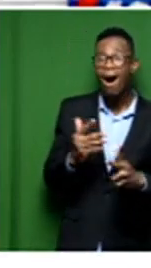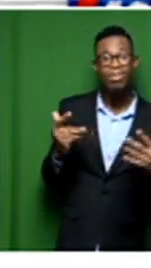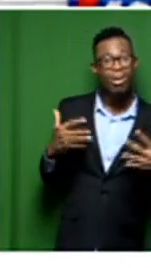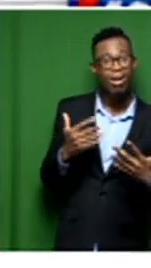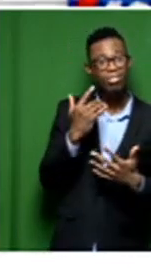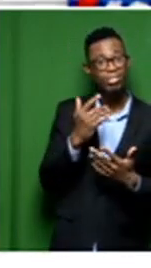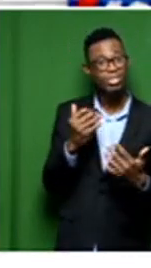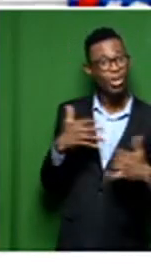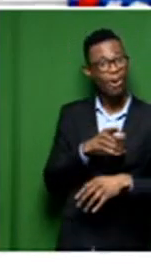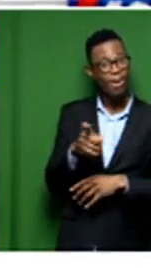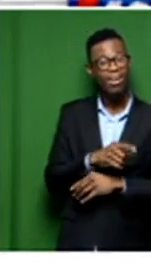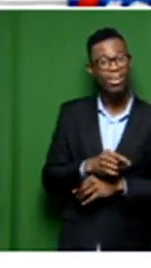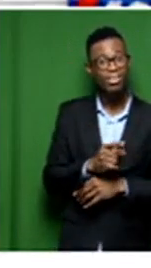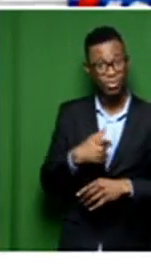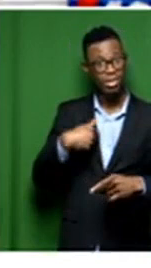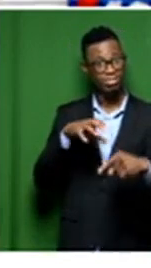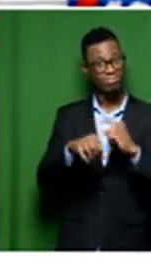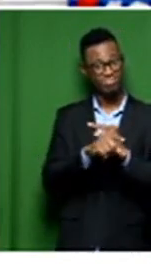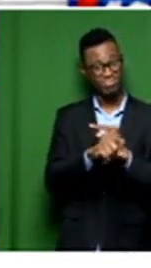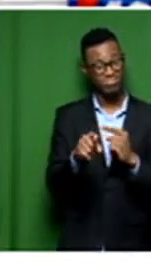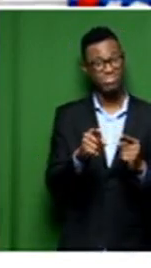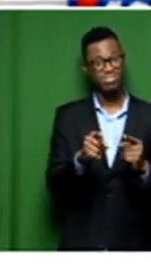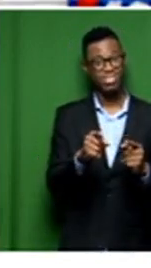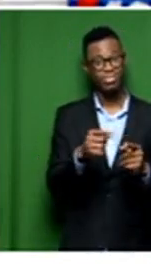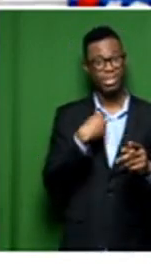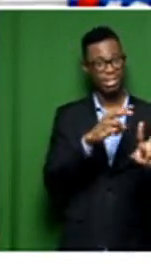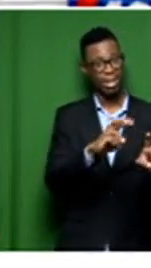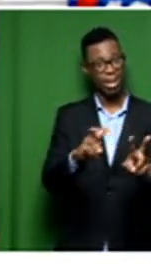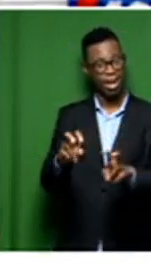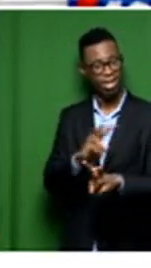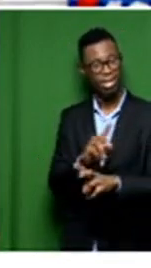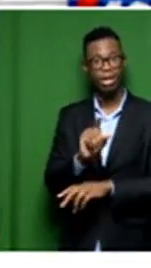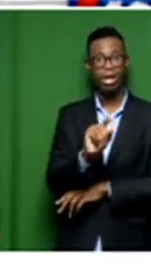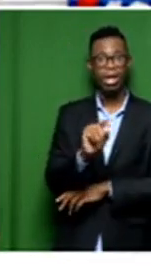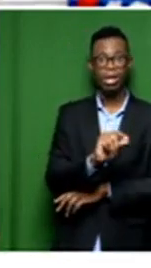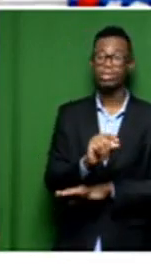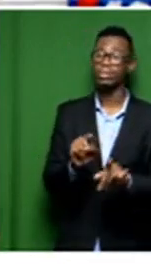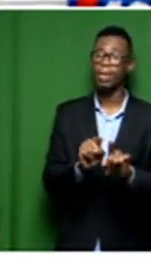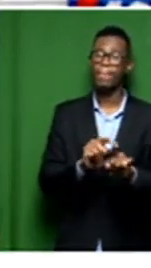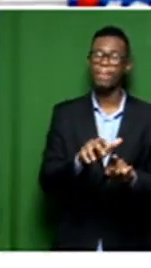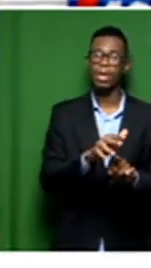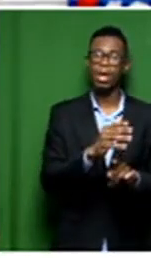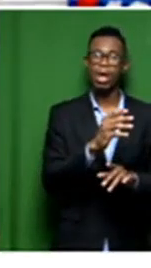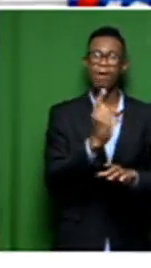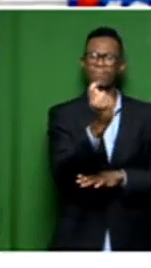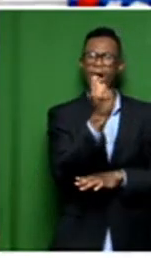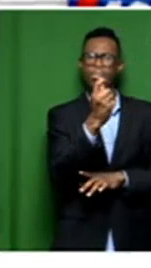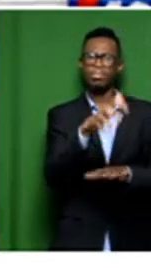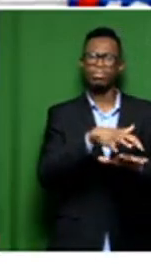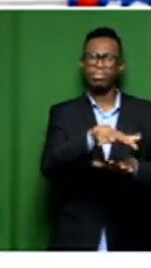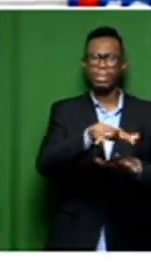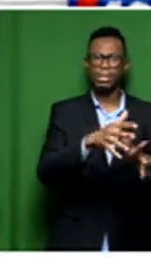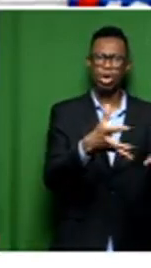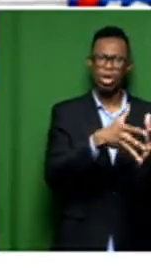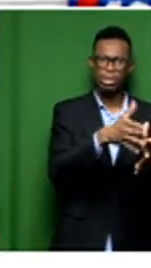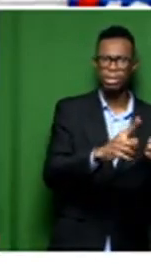children from across Greater Gauteng. So, we're seeing that happen now in rural classrooms, in peri-urban settings,